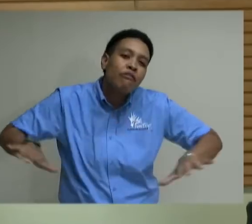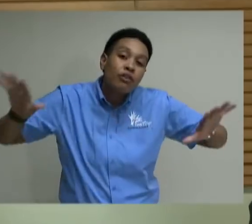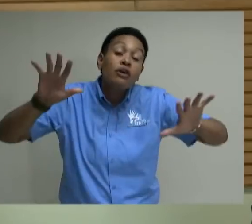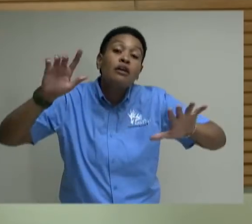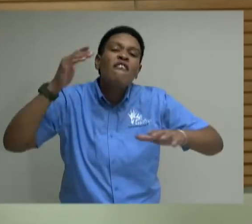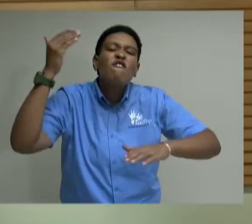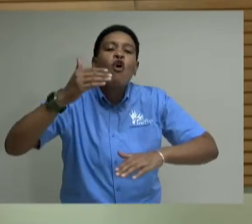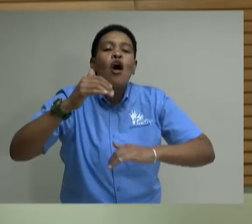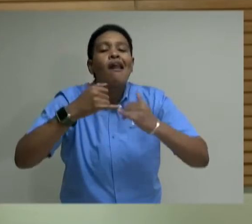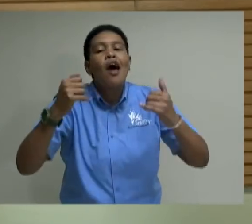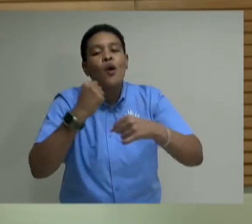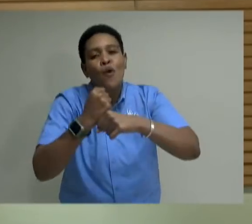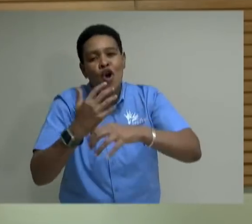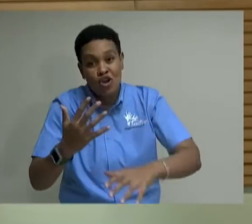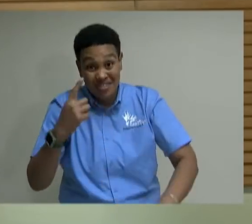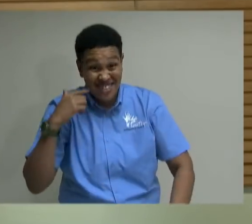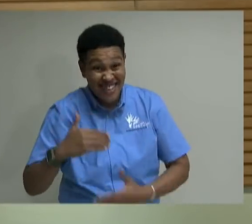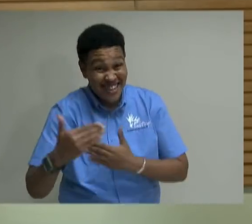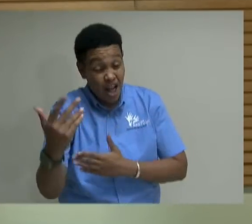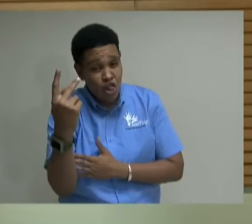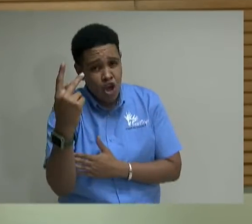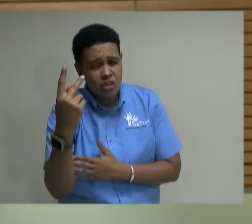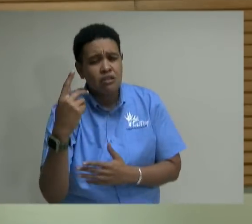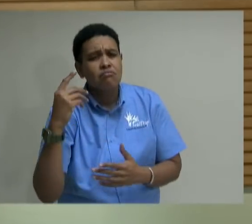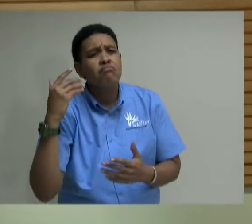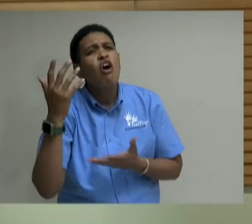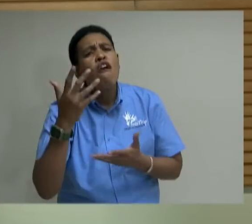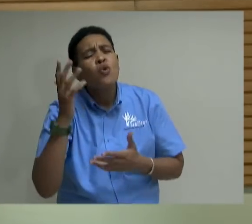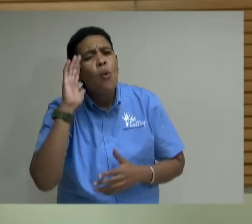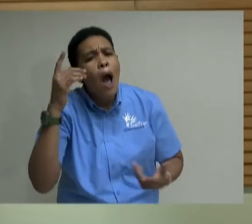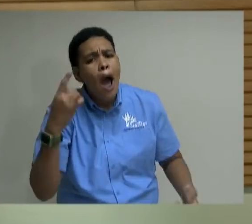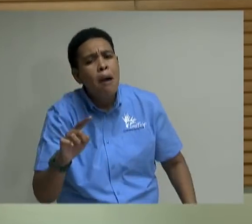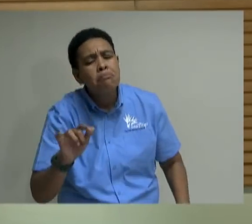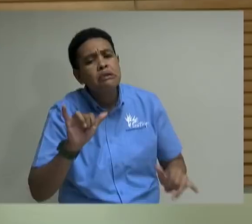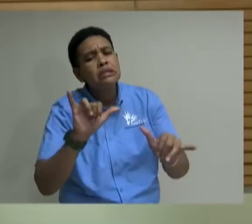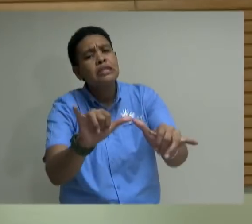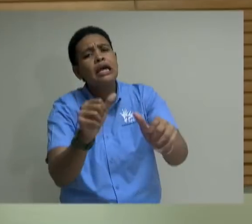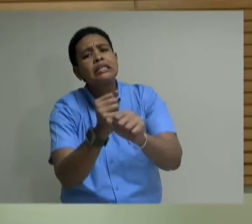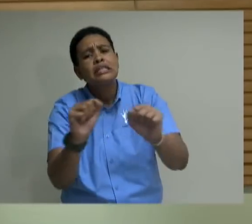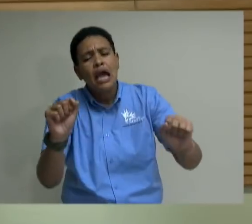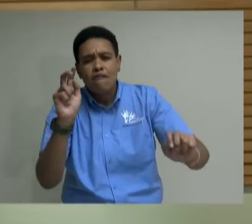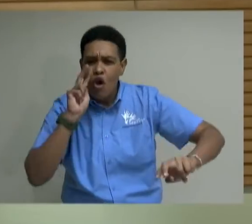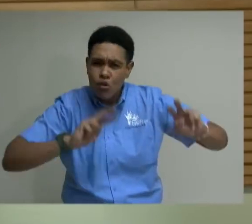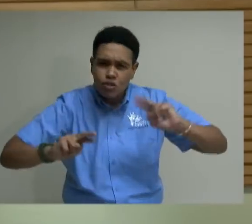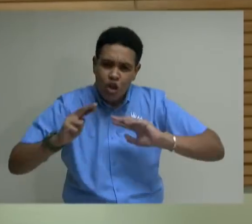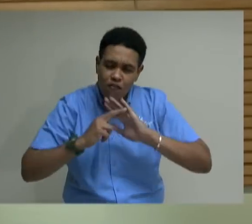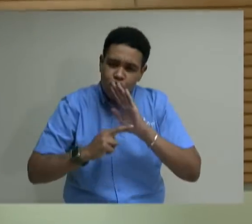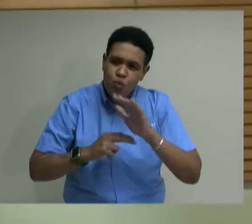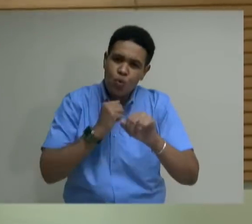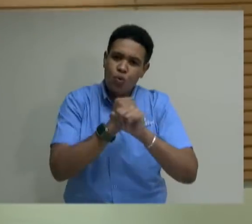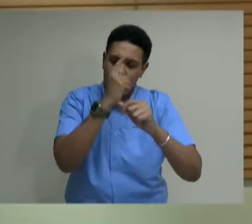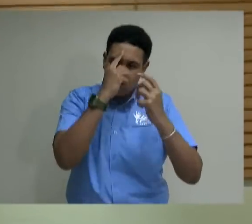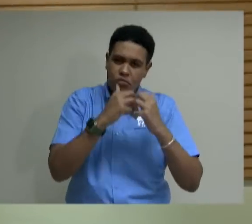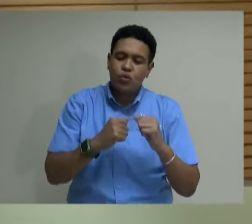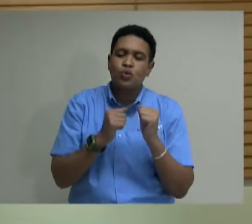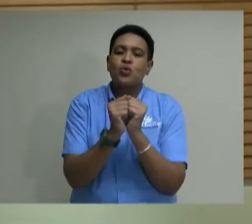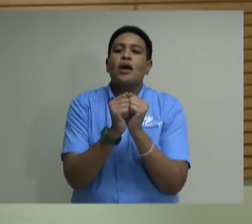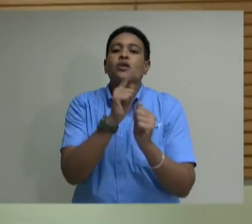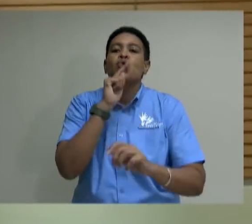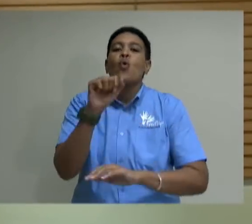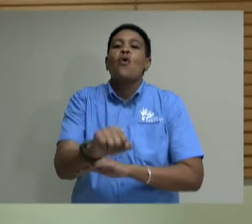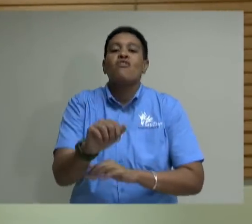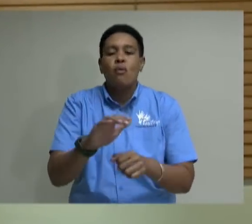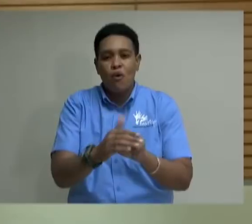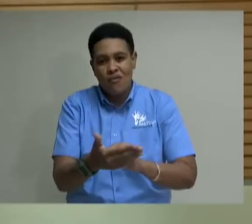conversation, please stay safe, observe the protocols, and let's work together to overcome